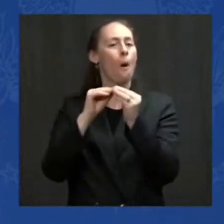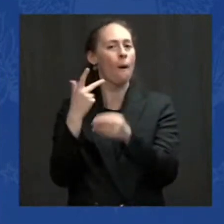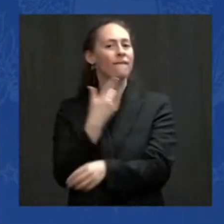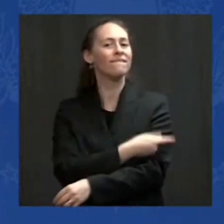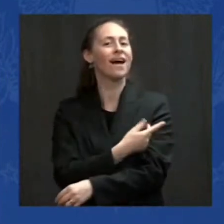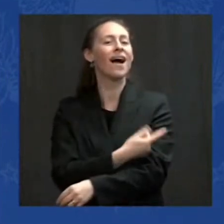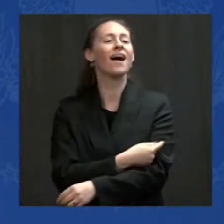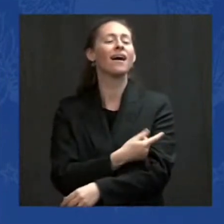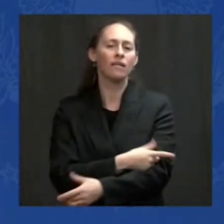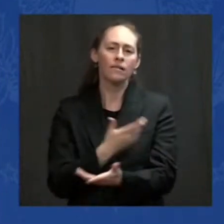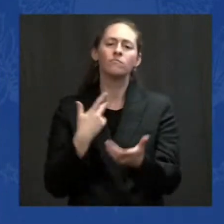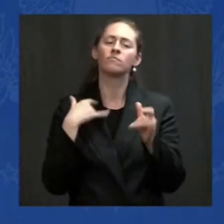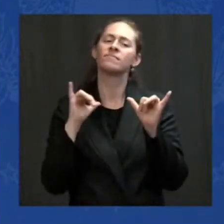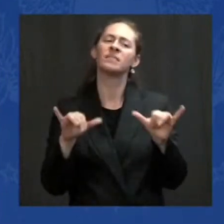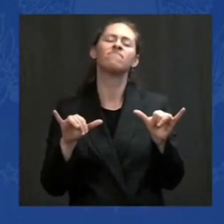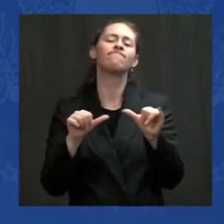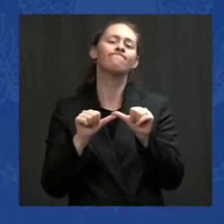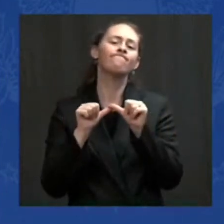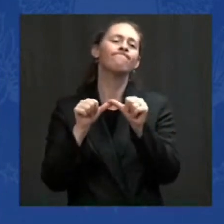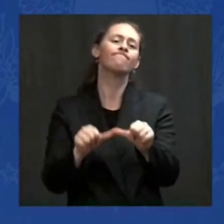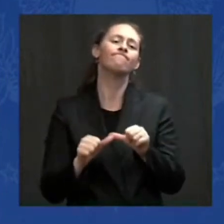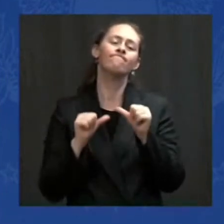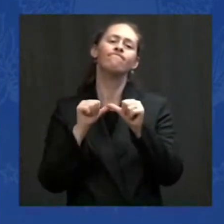we're going to stay at it and continue to make progress.